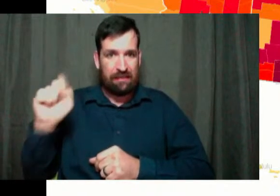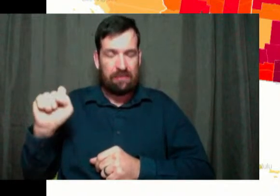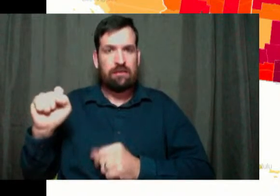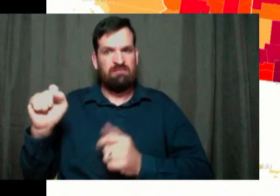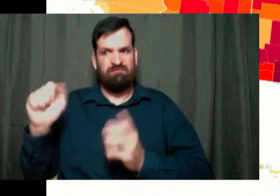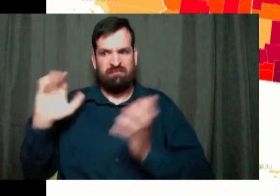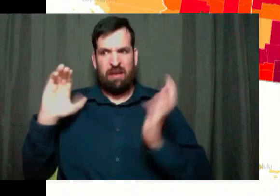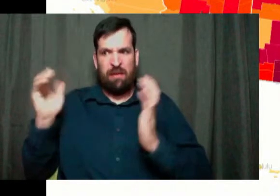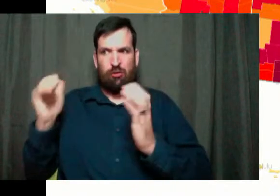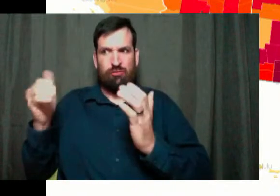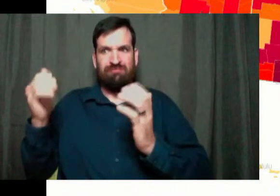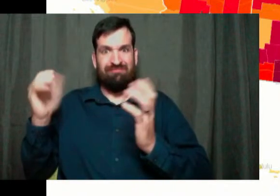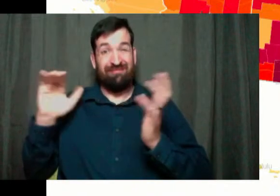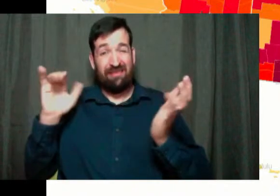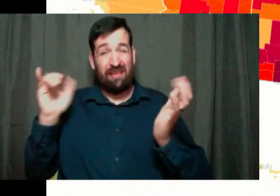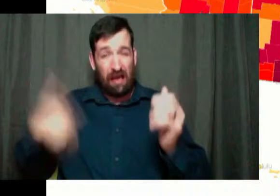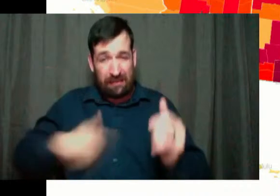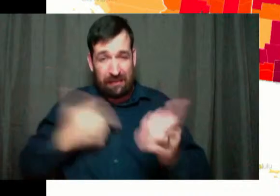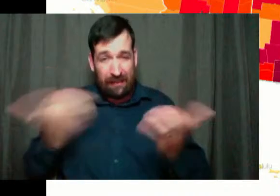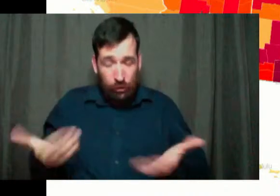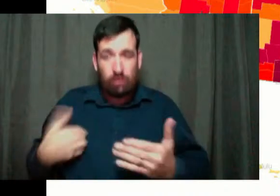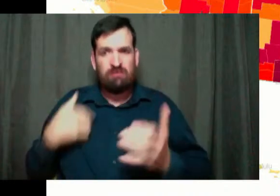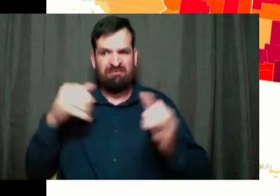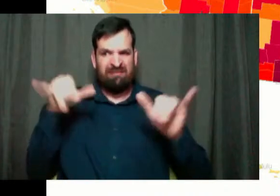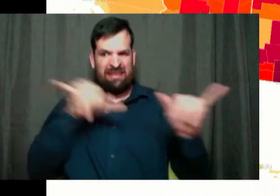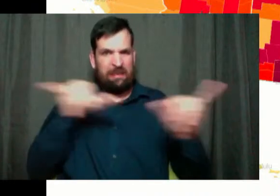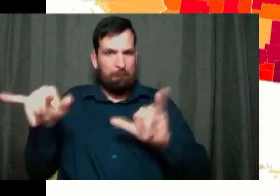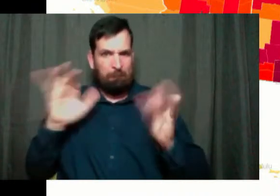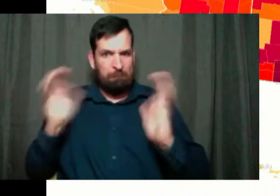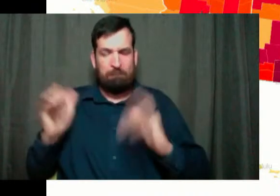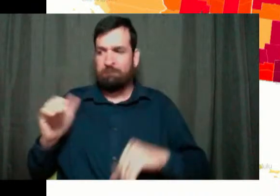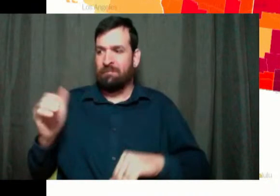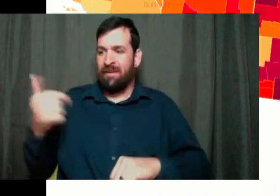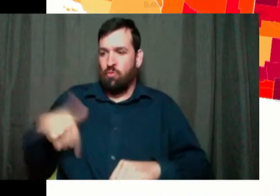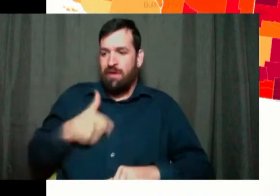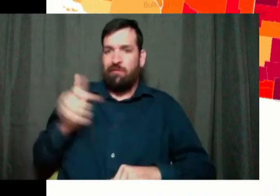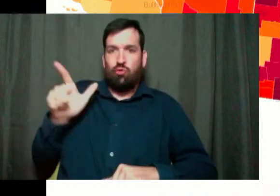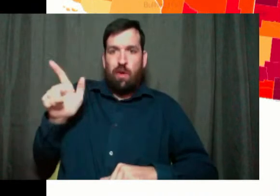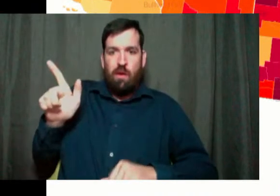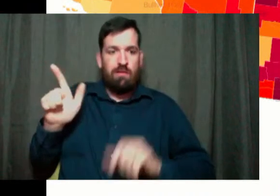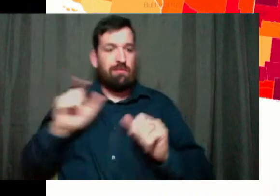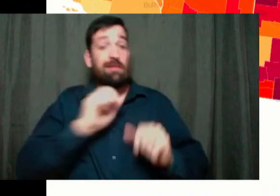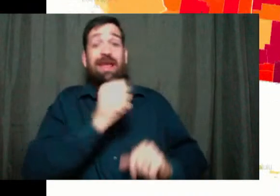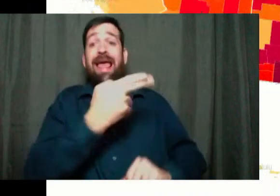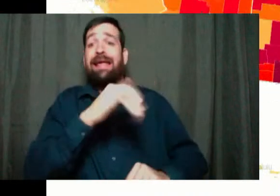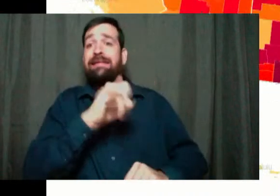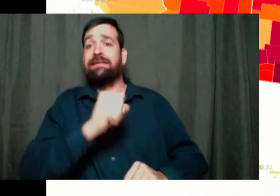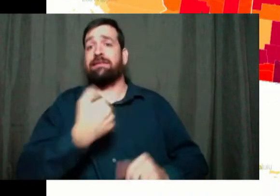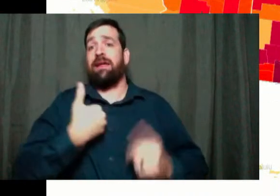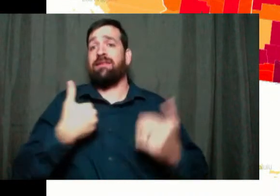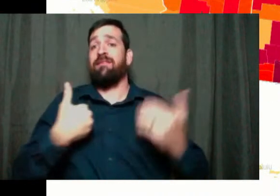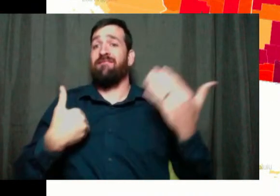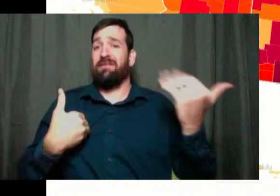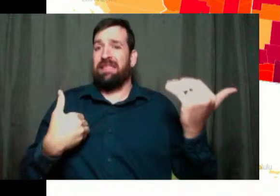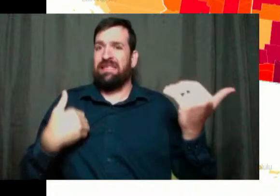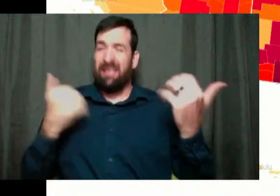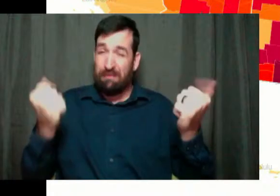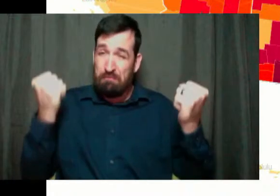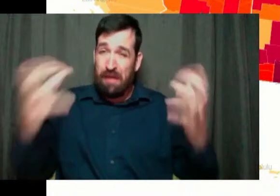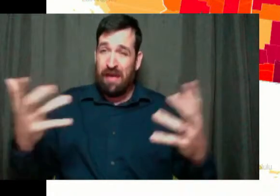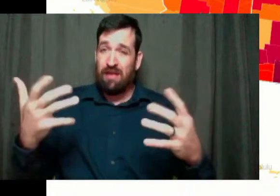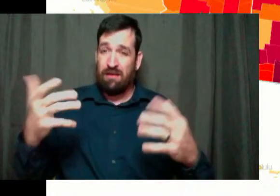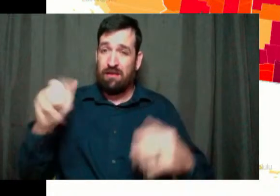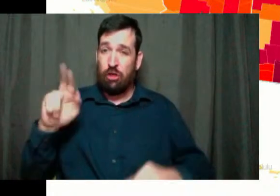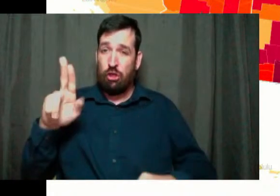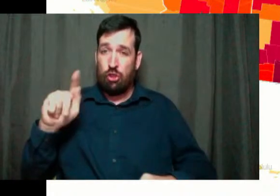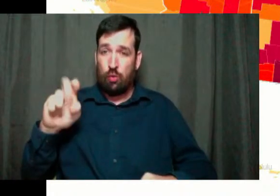doesn't happen. We have 21. Hayes has 15. That's a lot of acute cases out in Hayes, and I think it just demonstrates that because the further